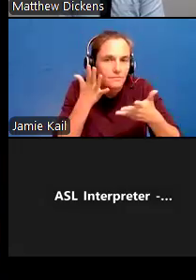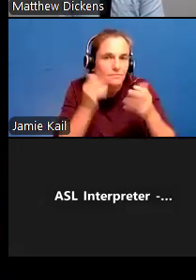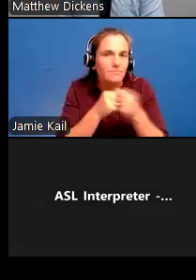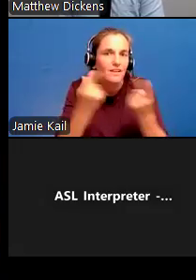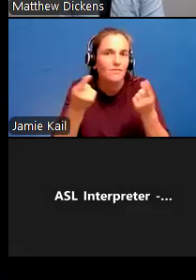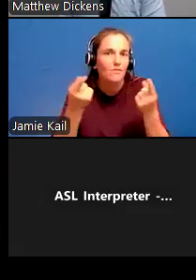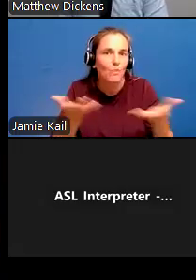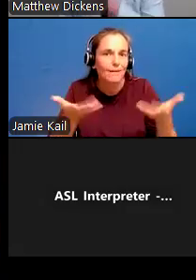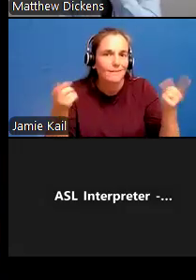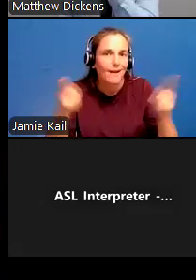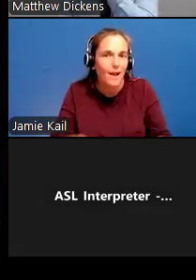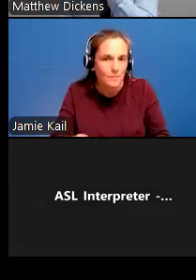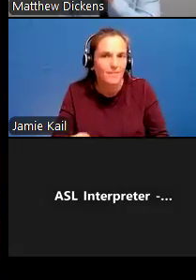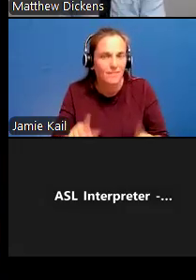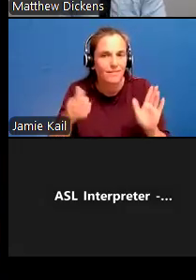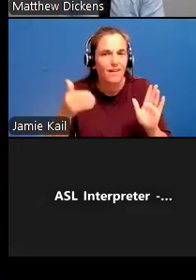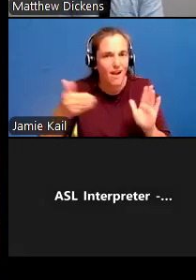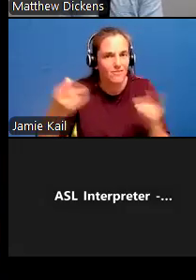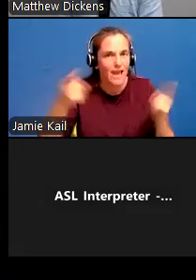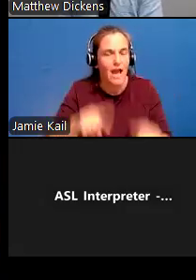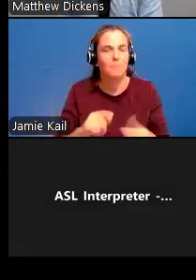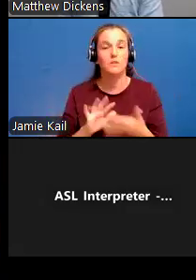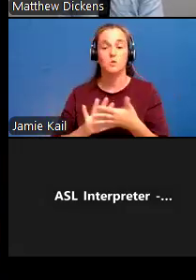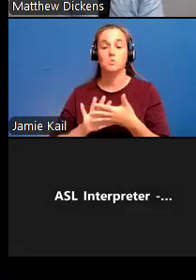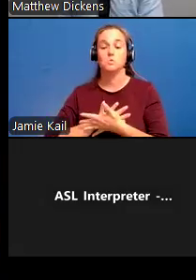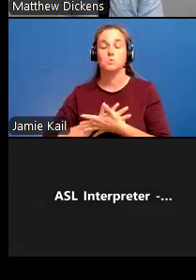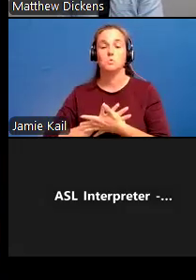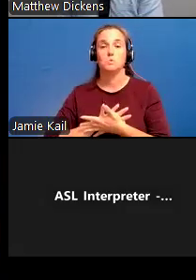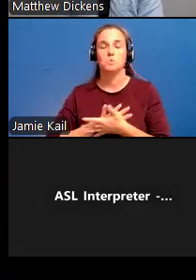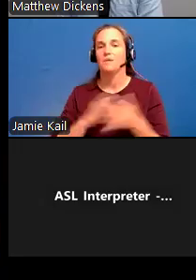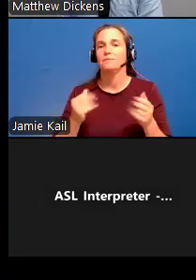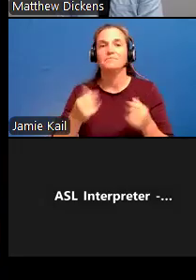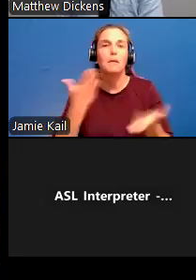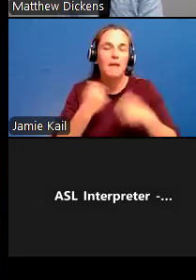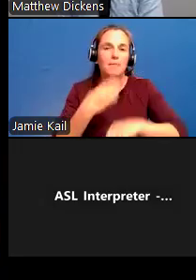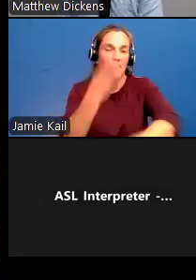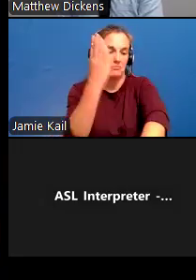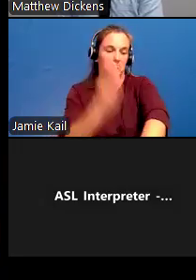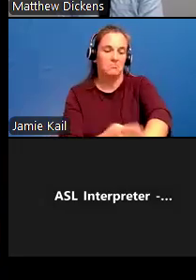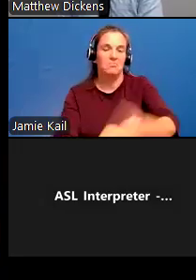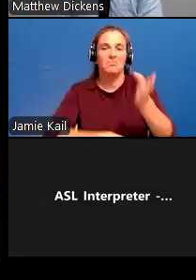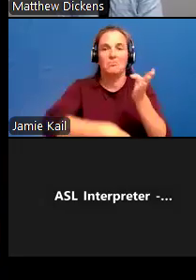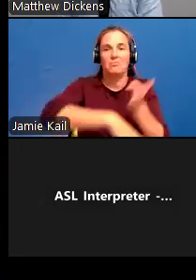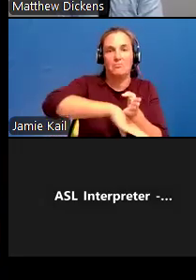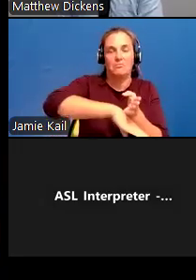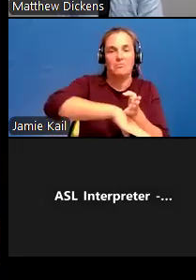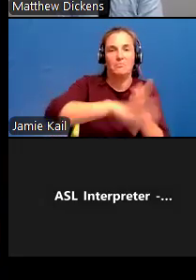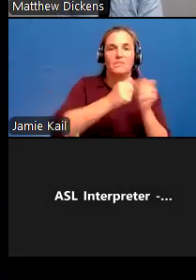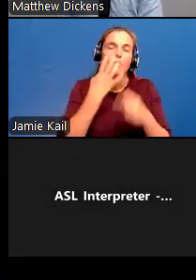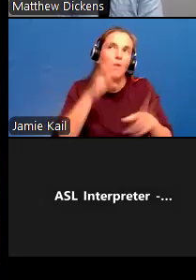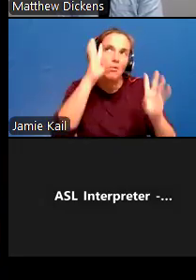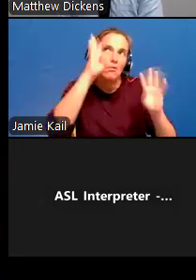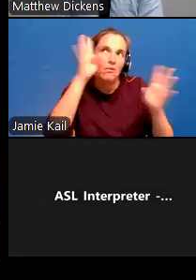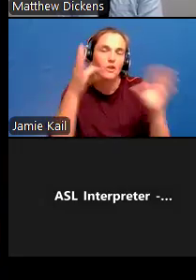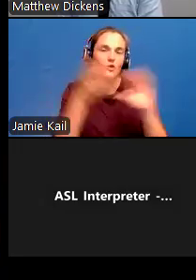occurred, they often resort to covering up the evidence. They'll wear long sleeves, they'll make up stories about how the injury